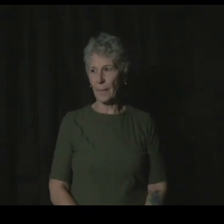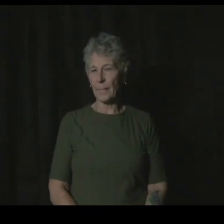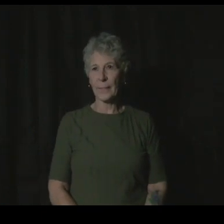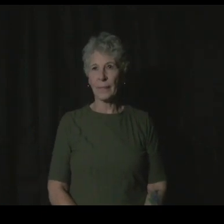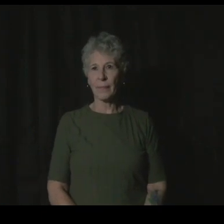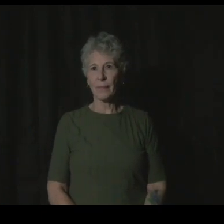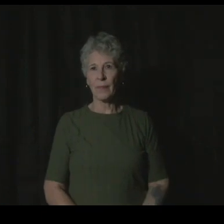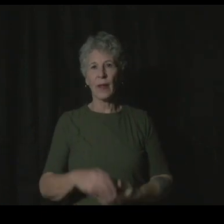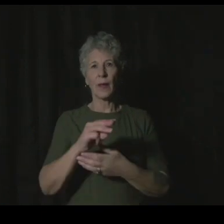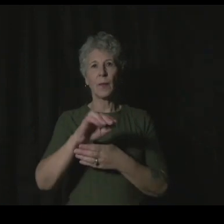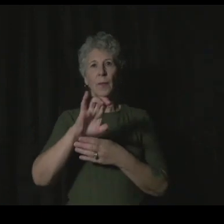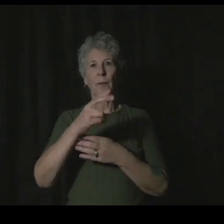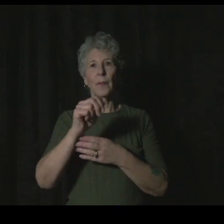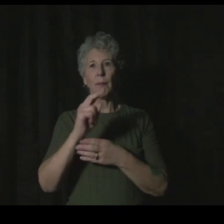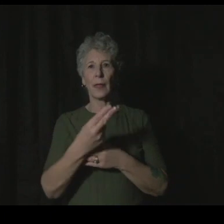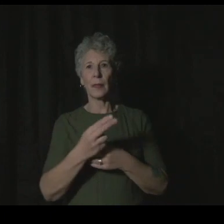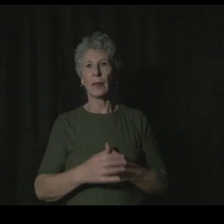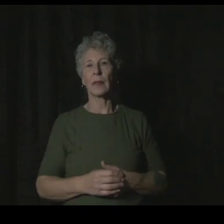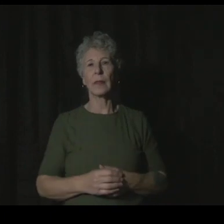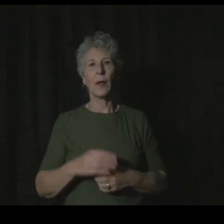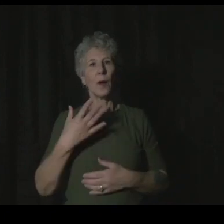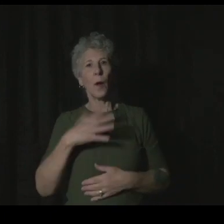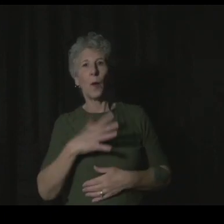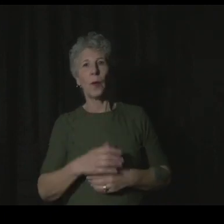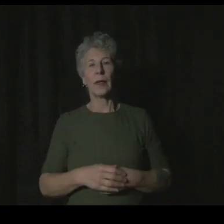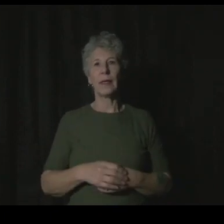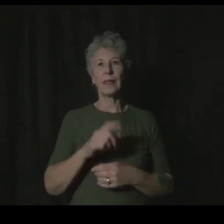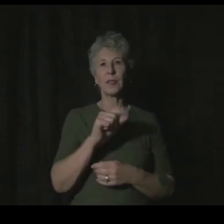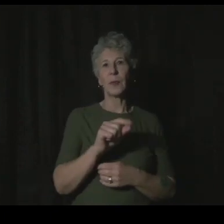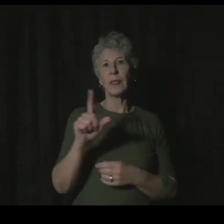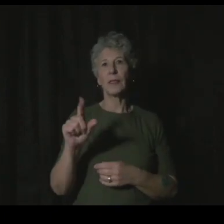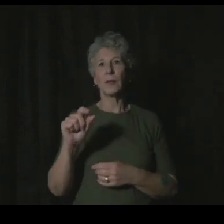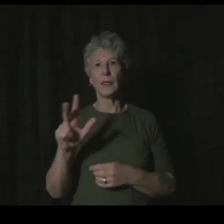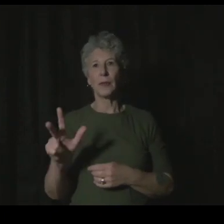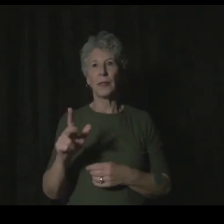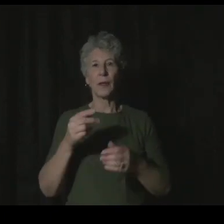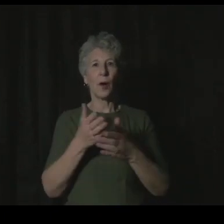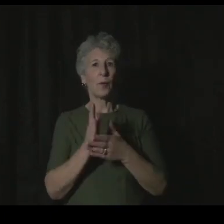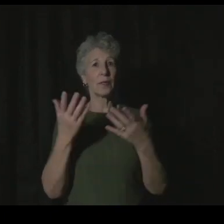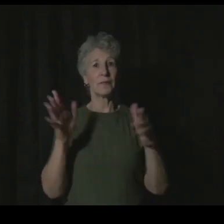Mic on? Yep. Oh boy, 2023, it's almost over.